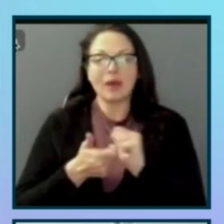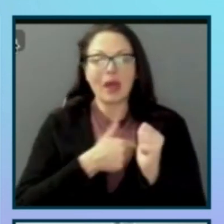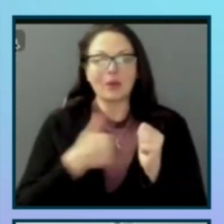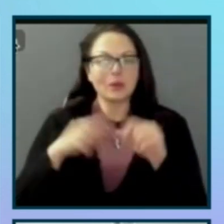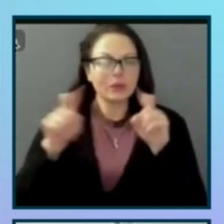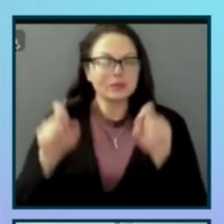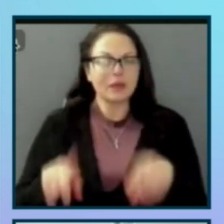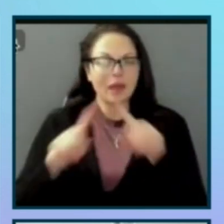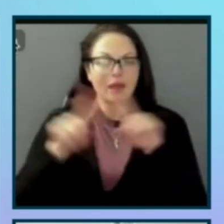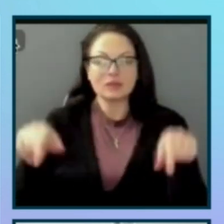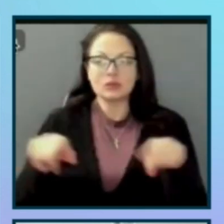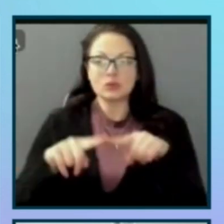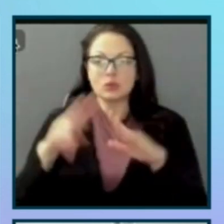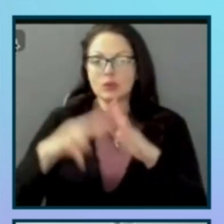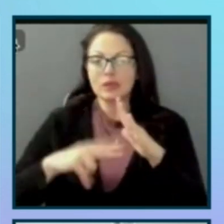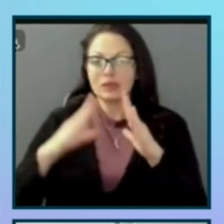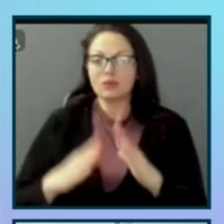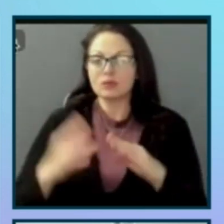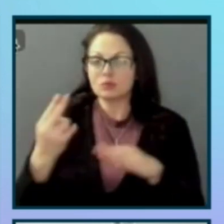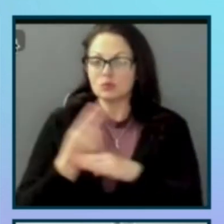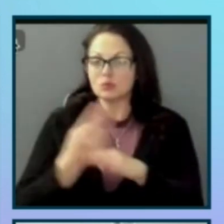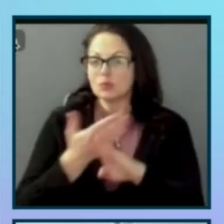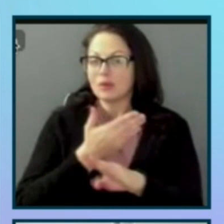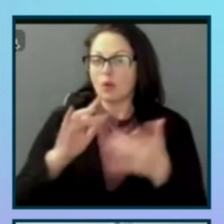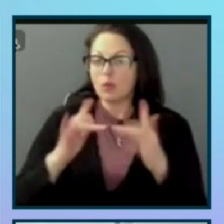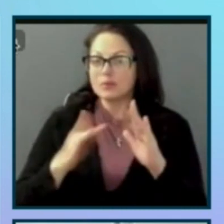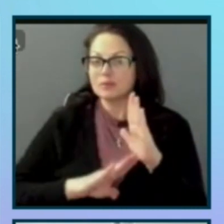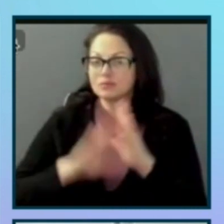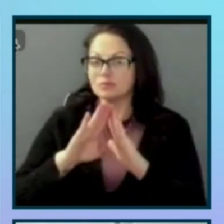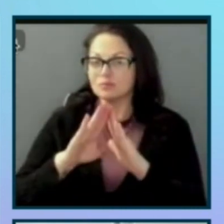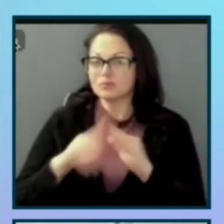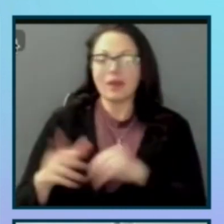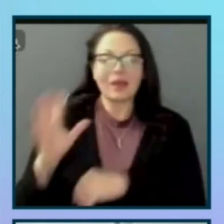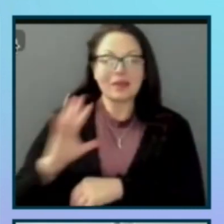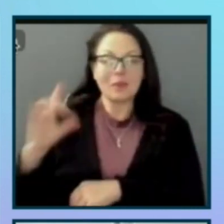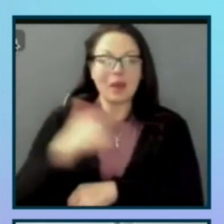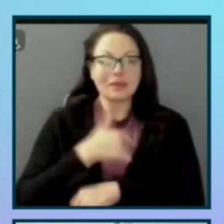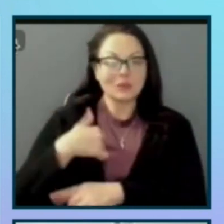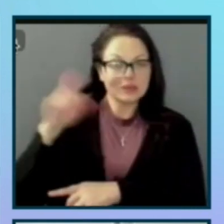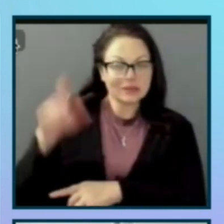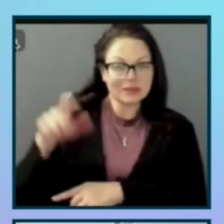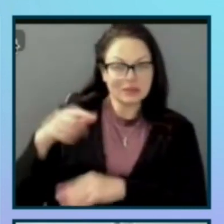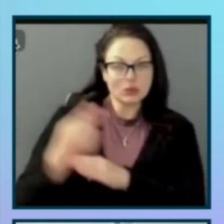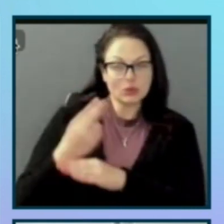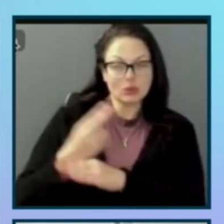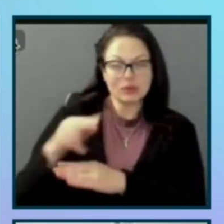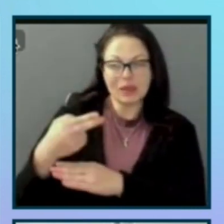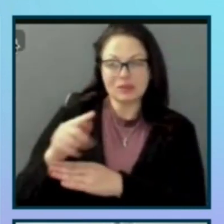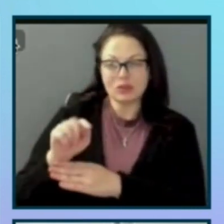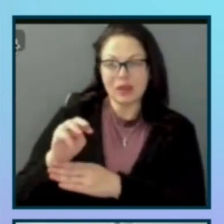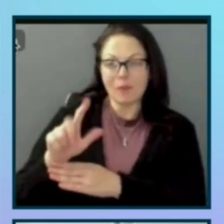reader usability before a site is developed? In the past, we felt like we needed to have an HTML site to test with screen reader